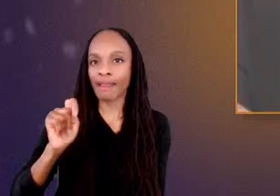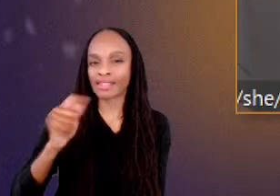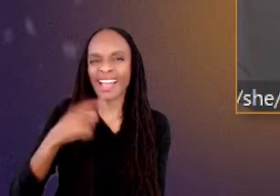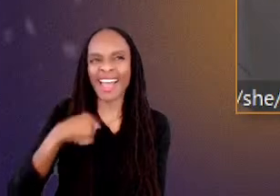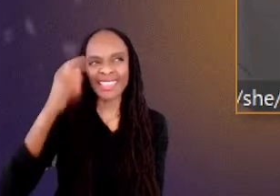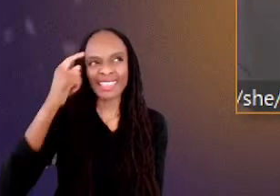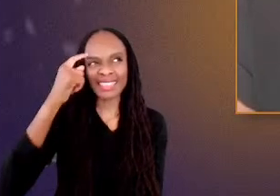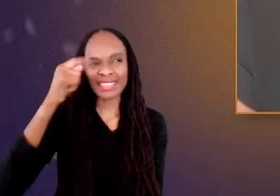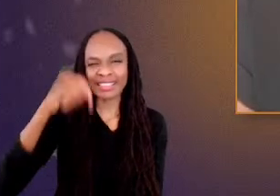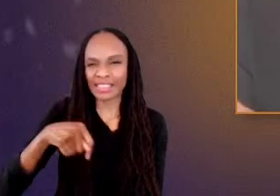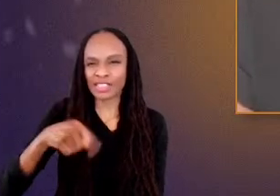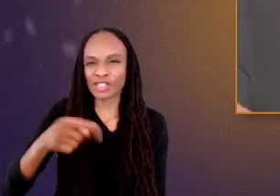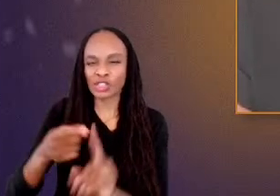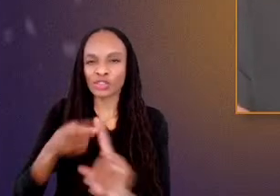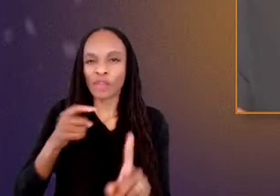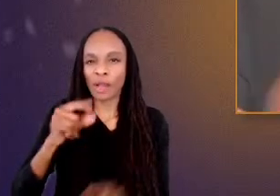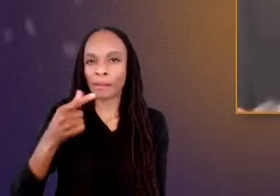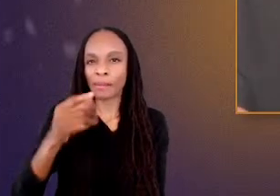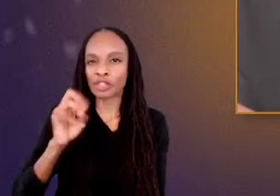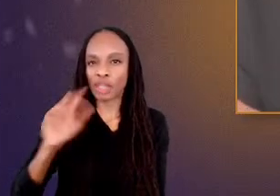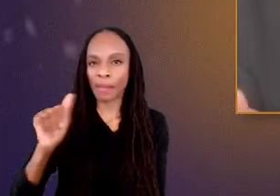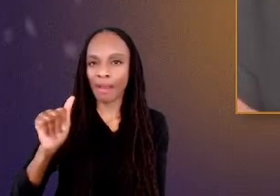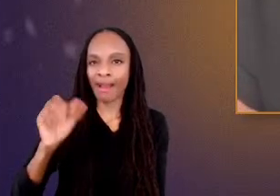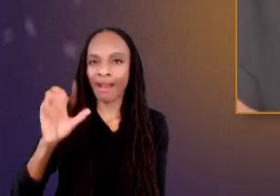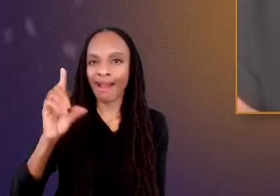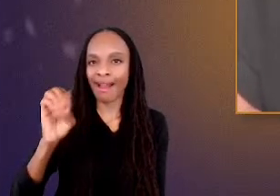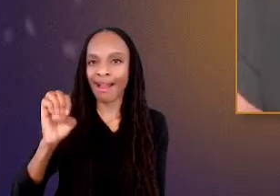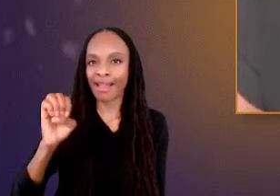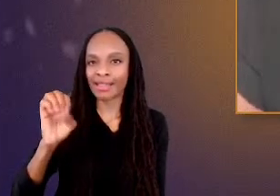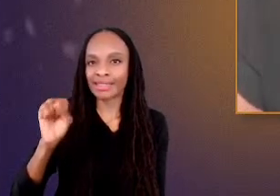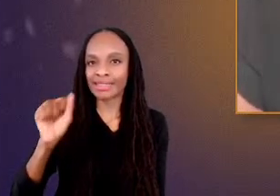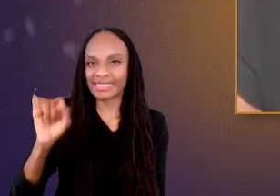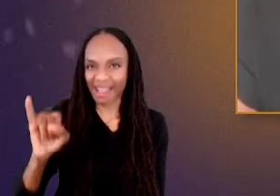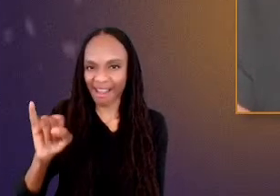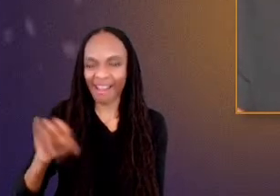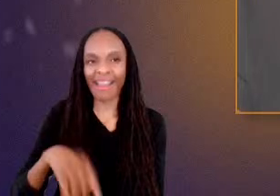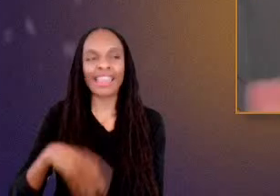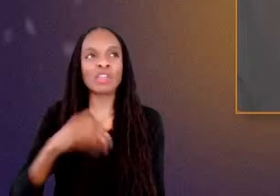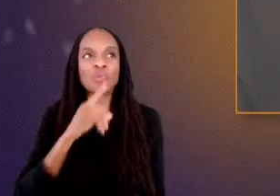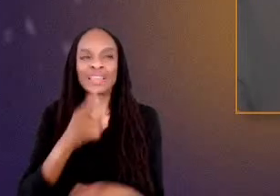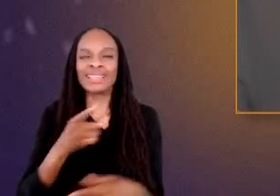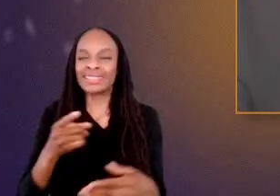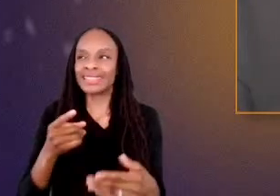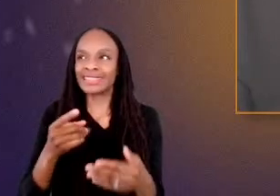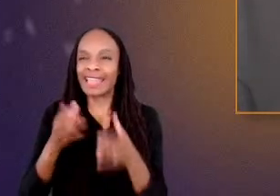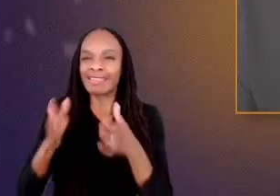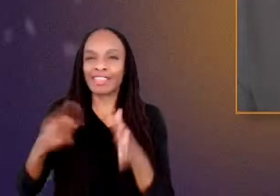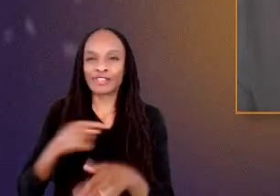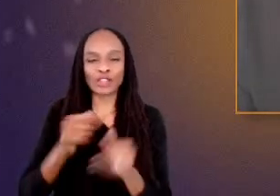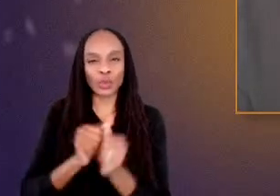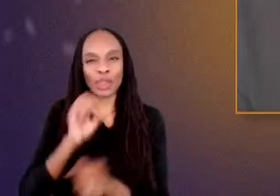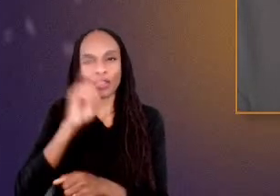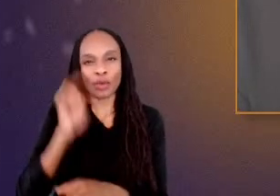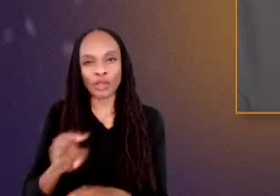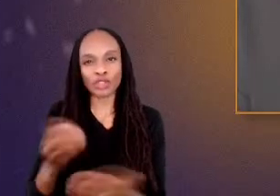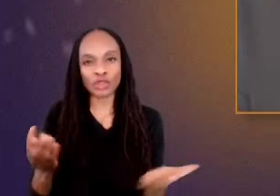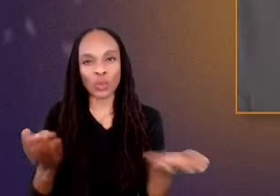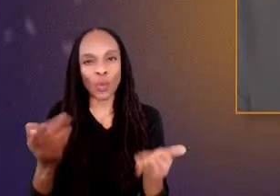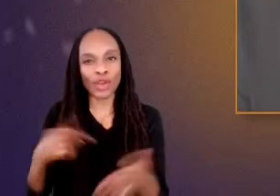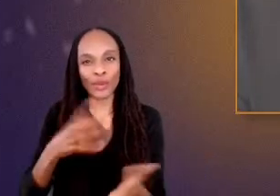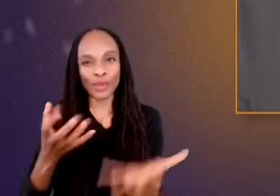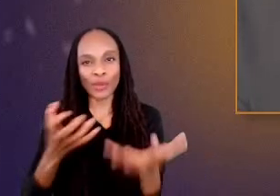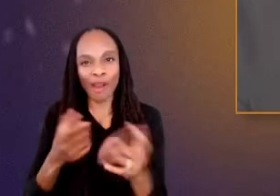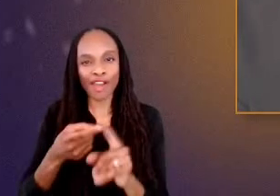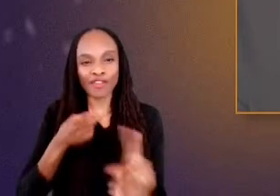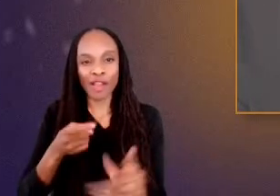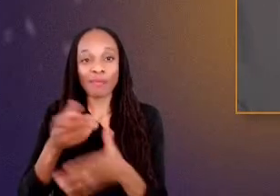from Gemma Desai. And it's just to kind of leave us with this question of what do we want from film festivals? And I think